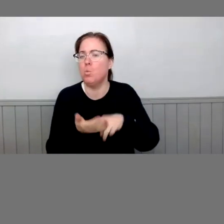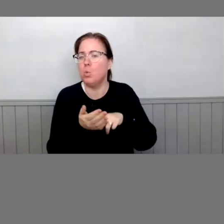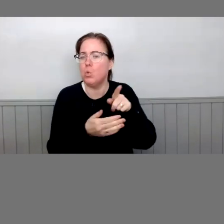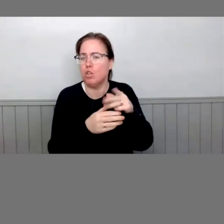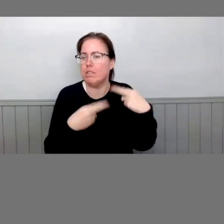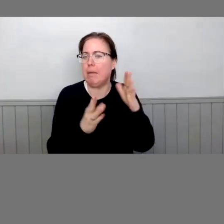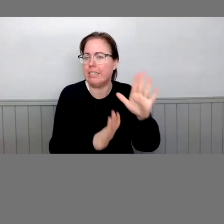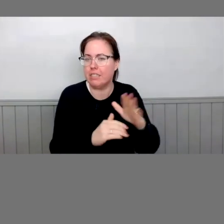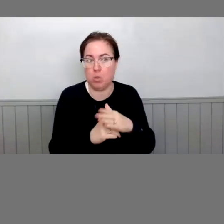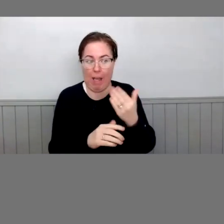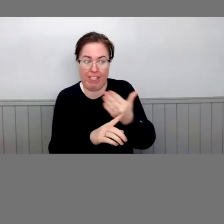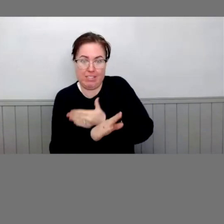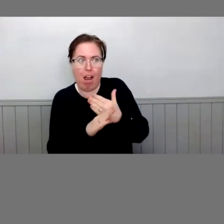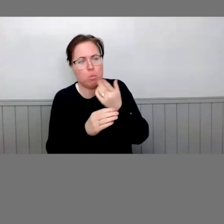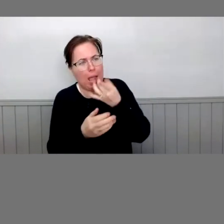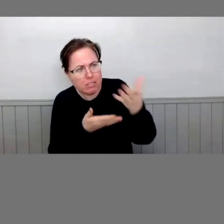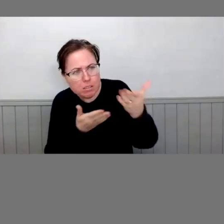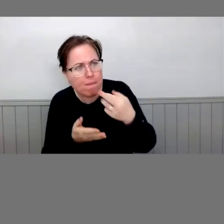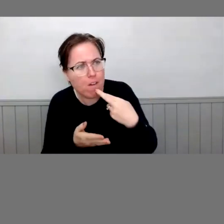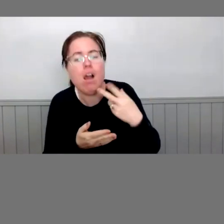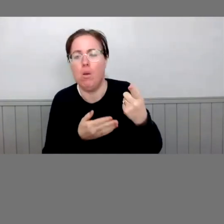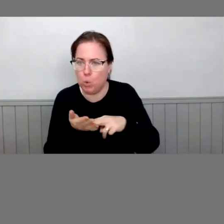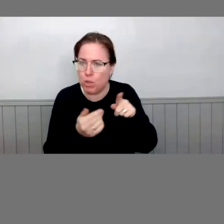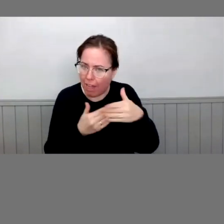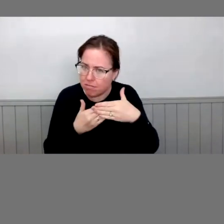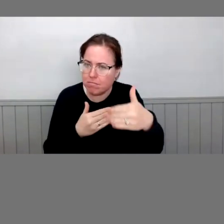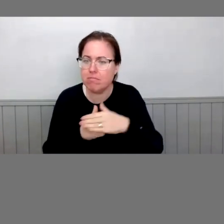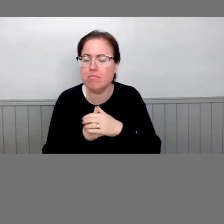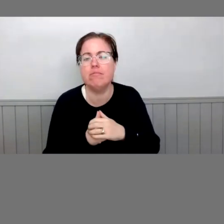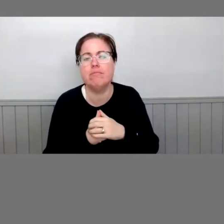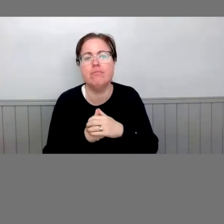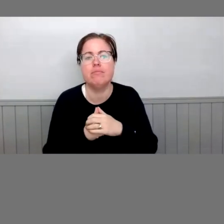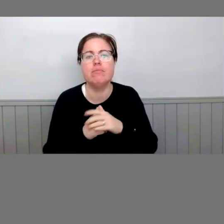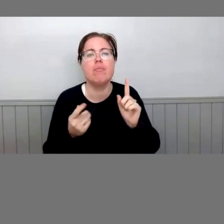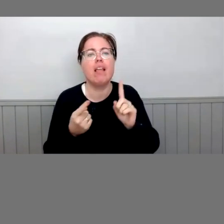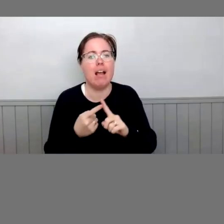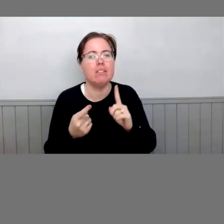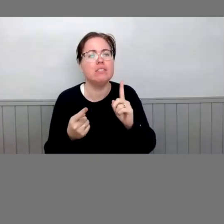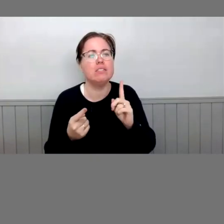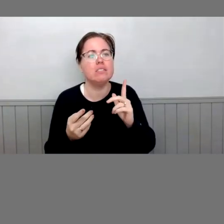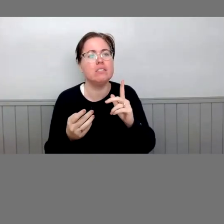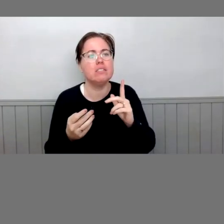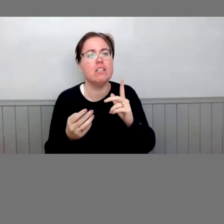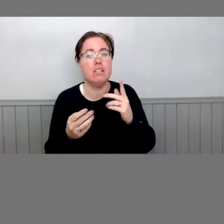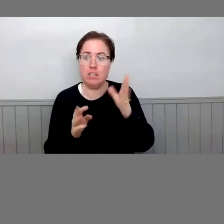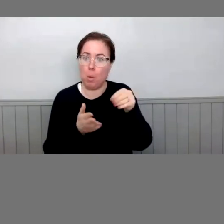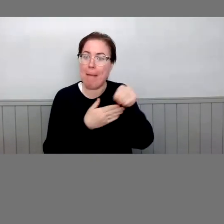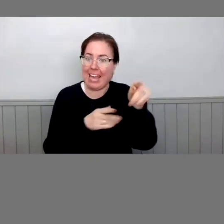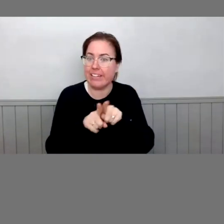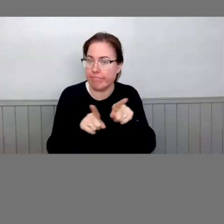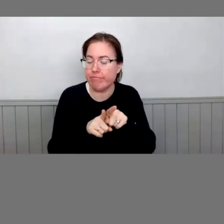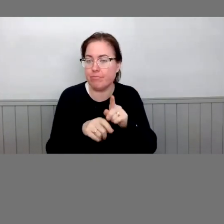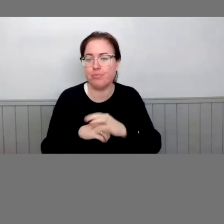and moved forward with that piece. And then just to highlight that we did compensate the